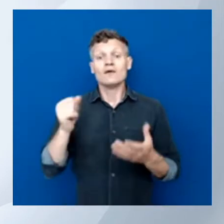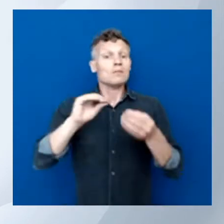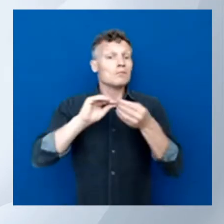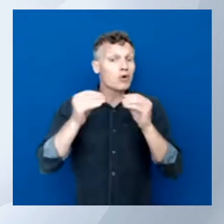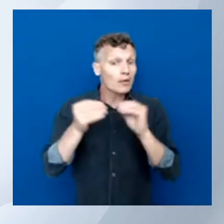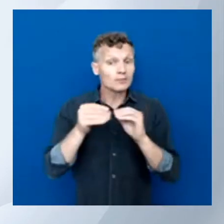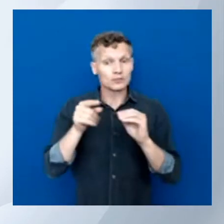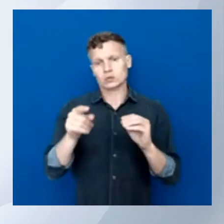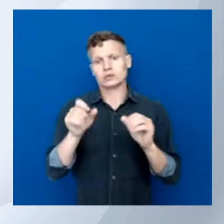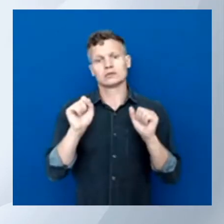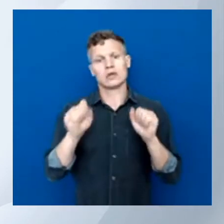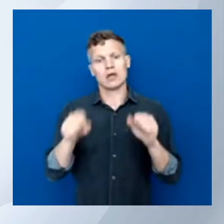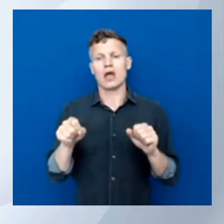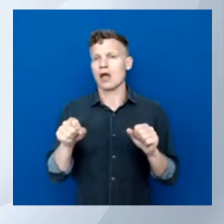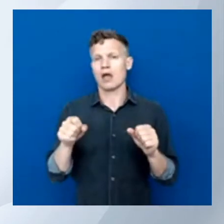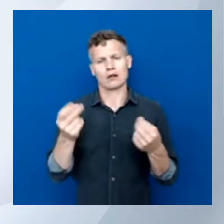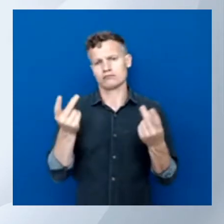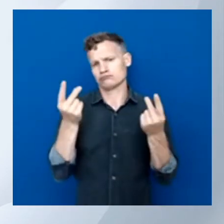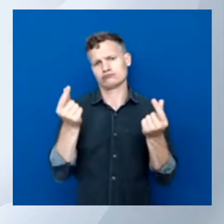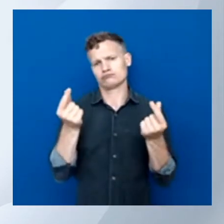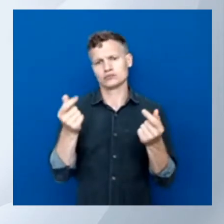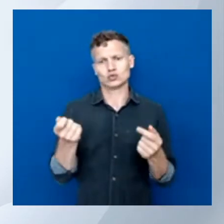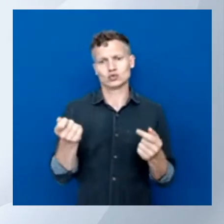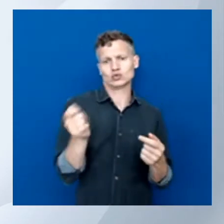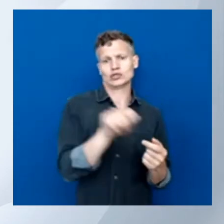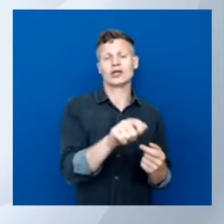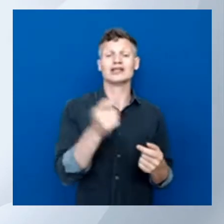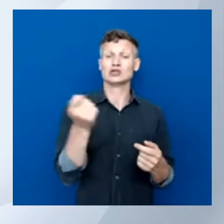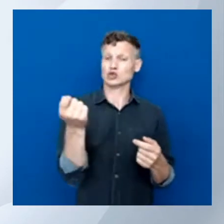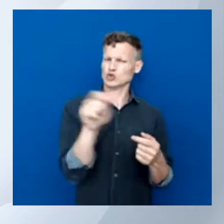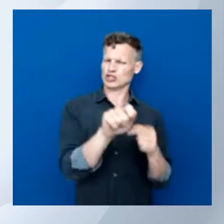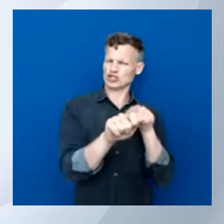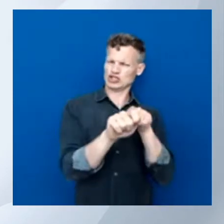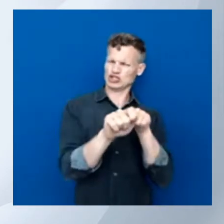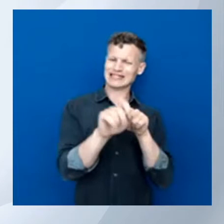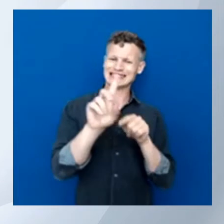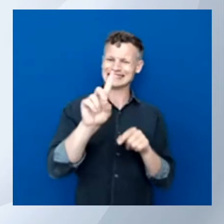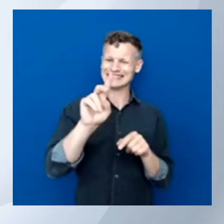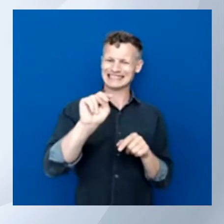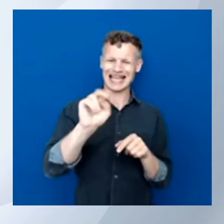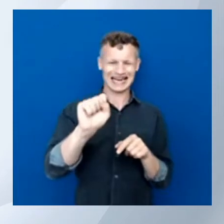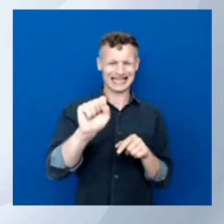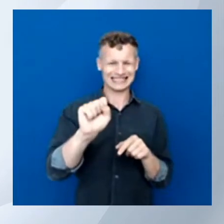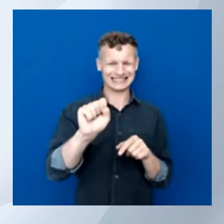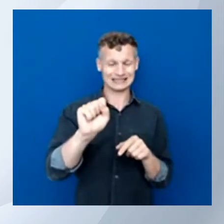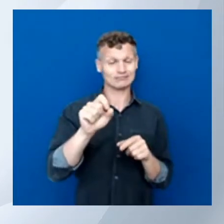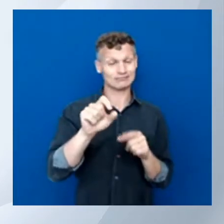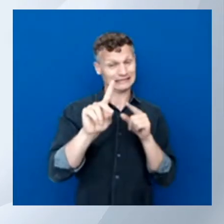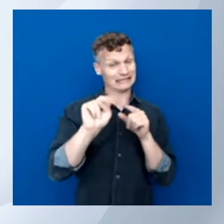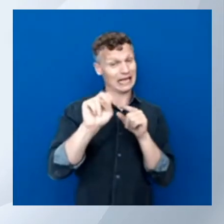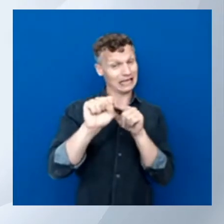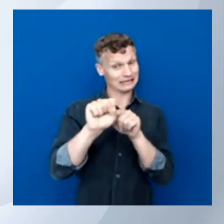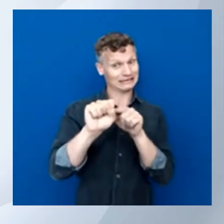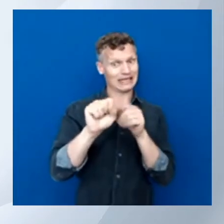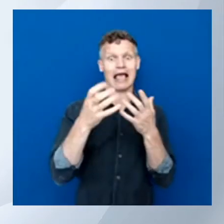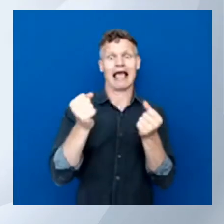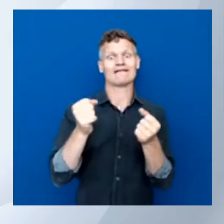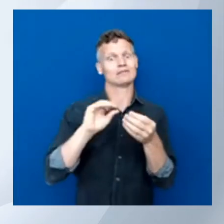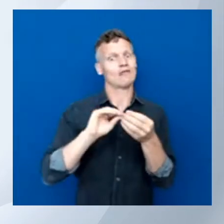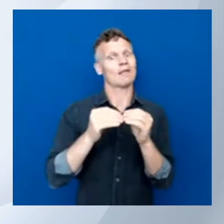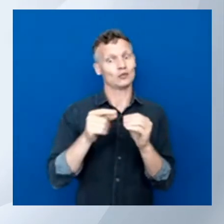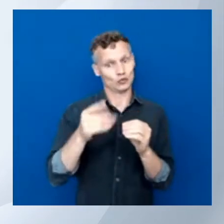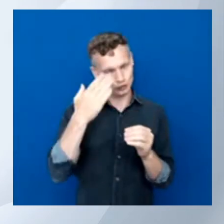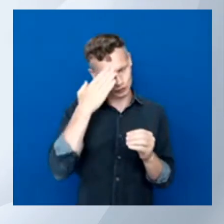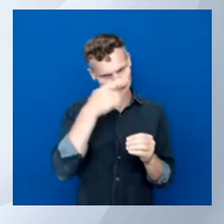done by DNS though, and the problem with DNS, as I'm sure everyone who's ever worked with DNS knows, is it gets quite